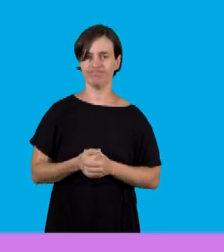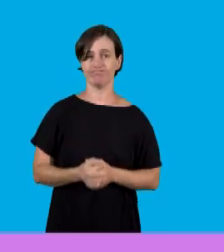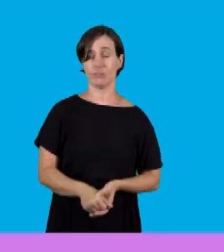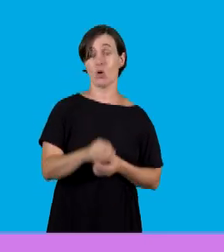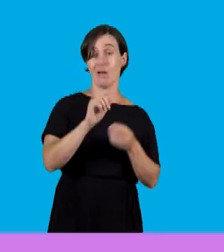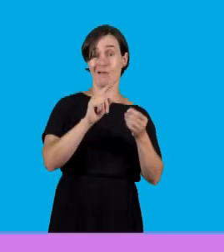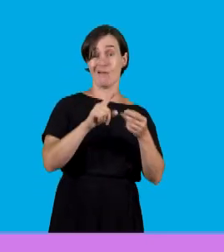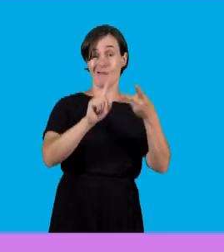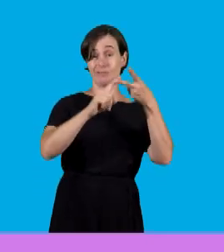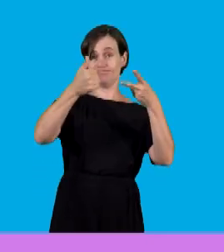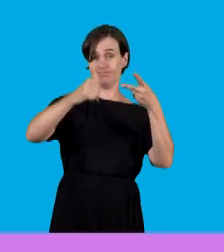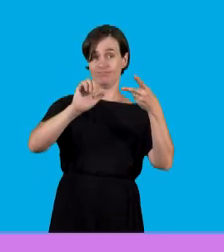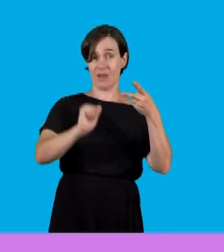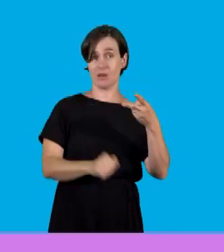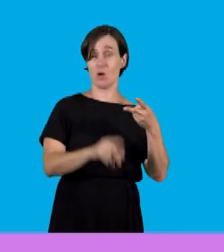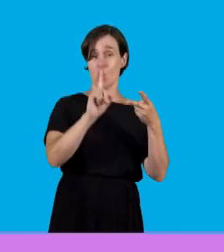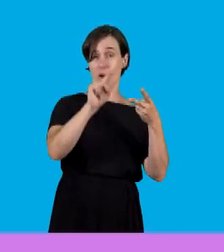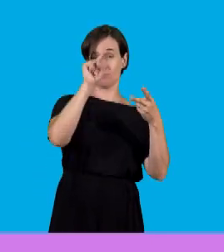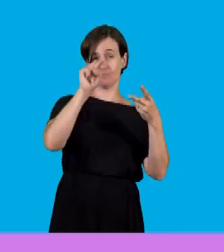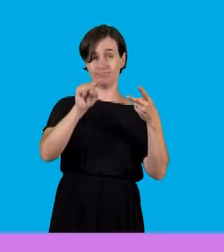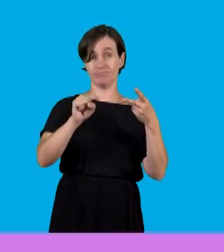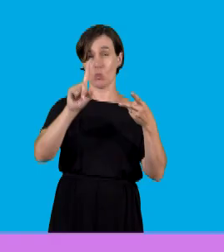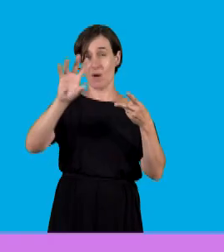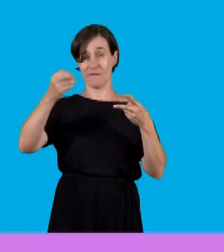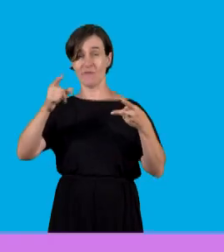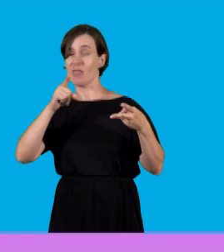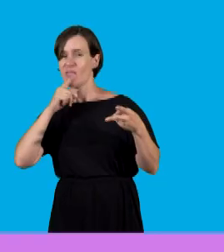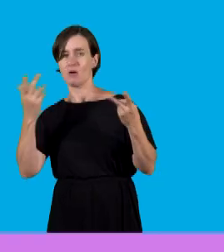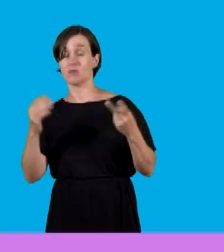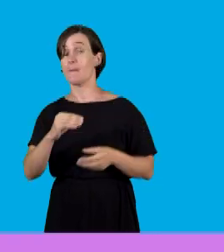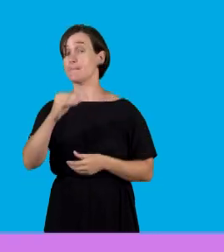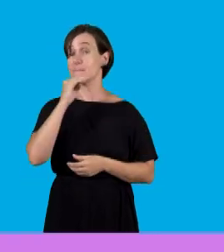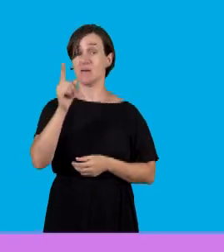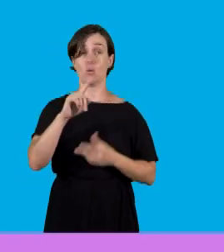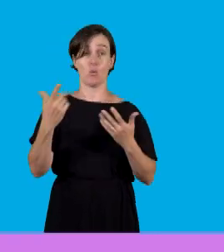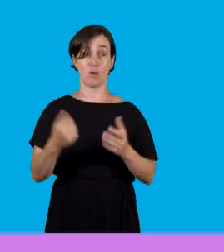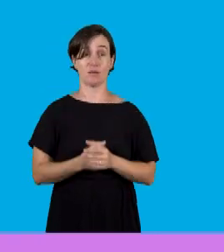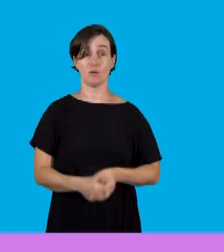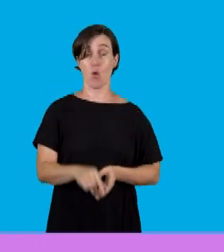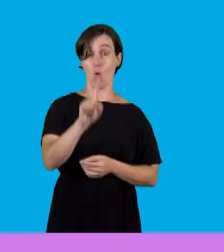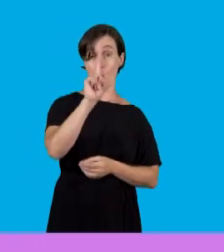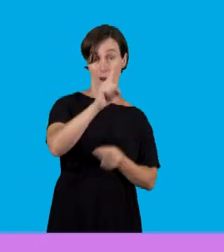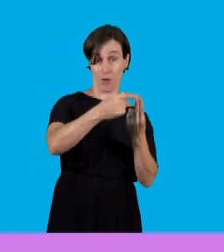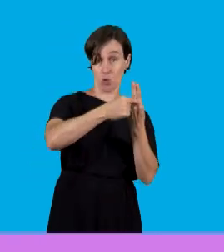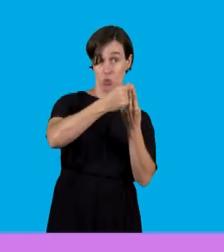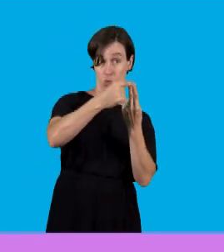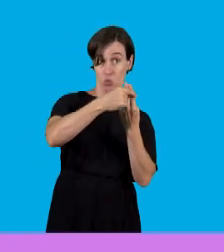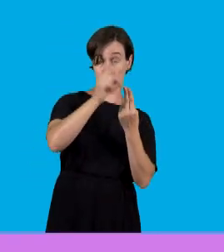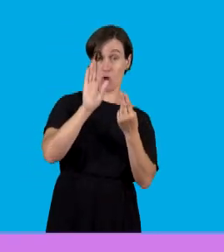So 1:150,000. So it means 1 unit It means 1